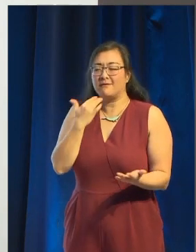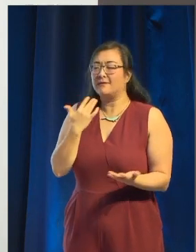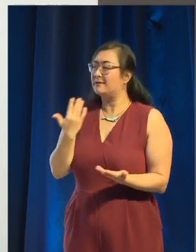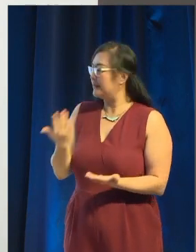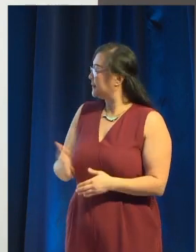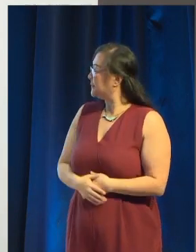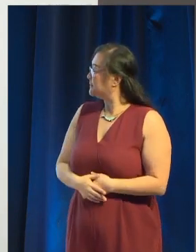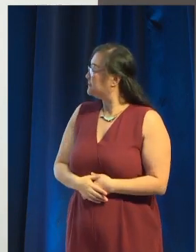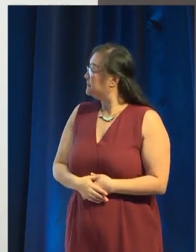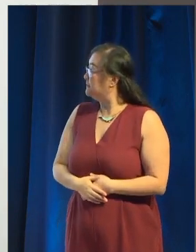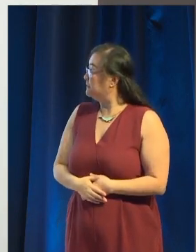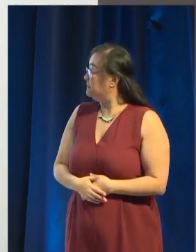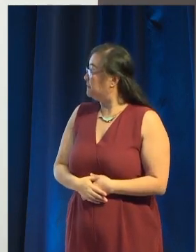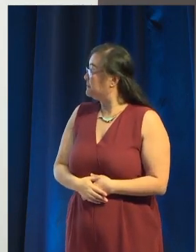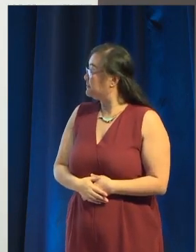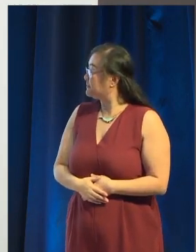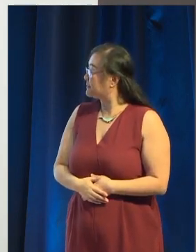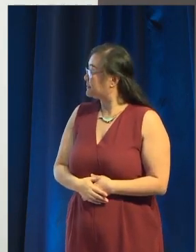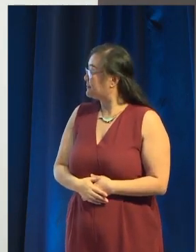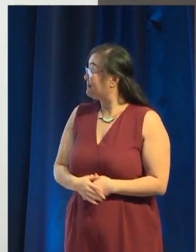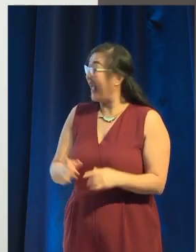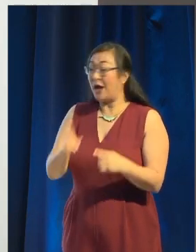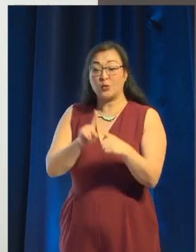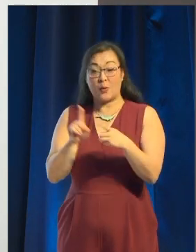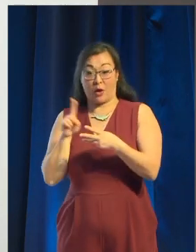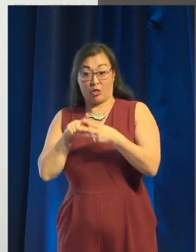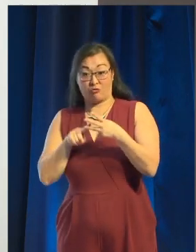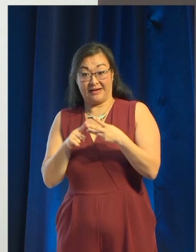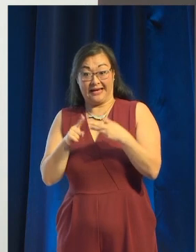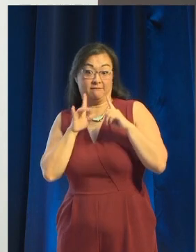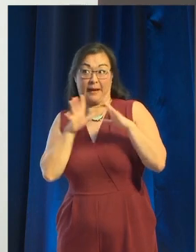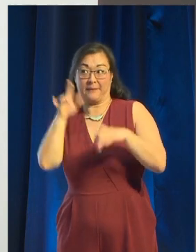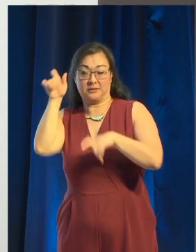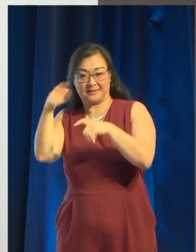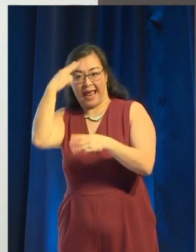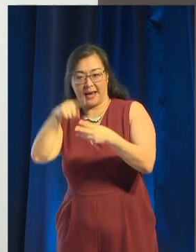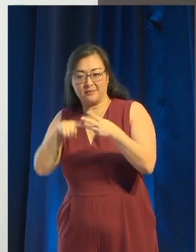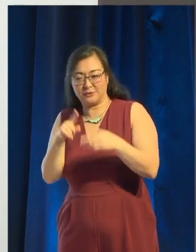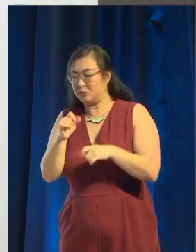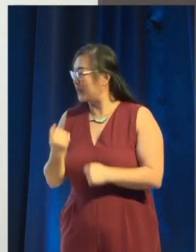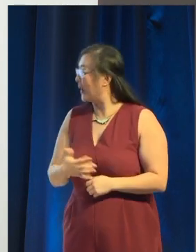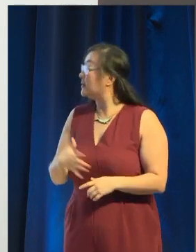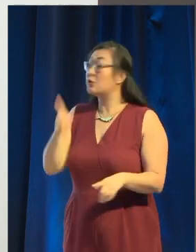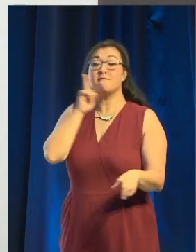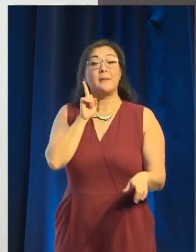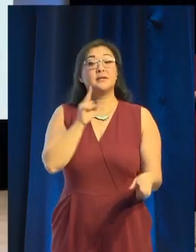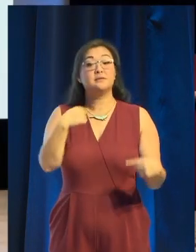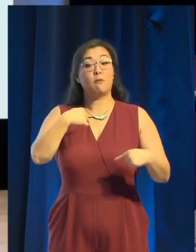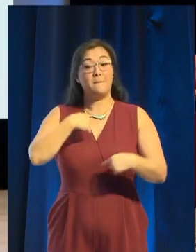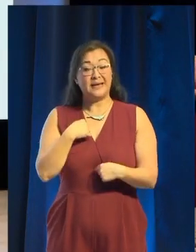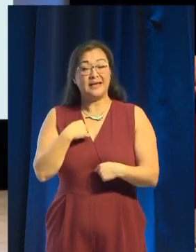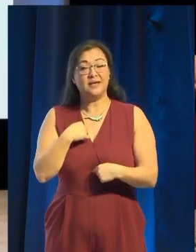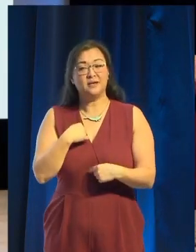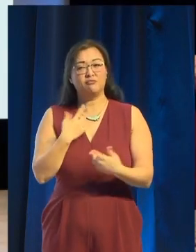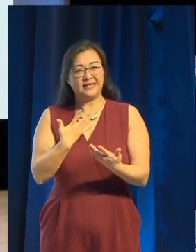and three names as references, you know. So feminism for me can be defined as a fight